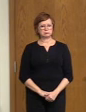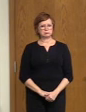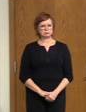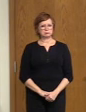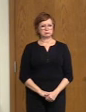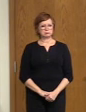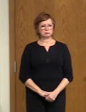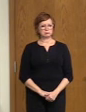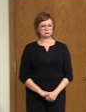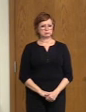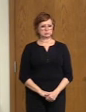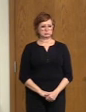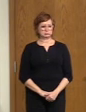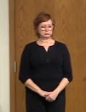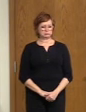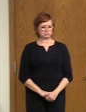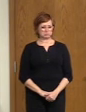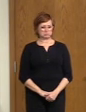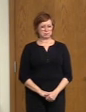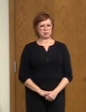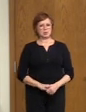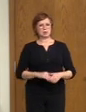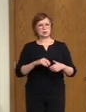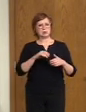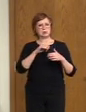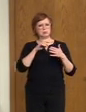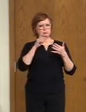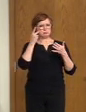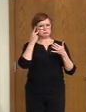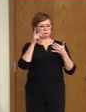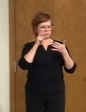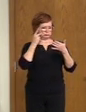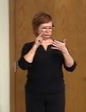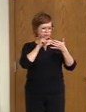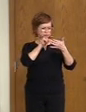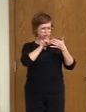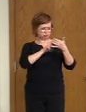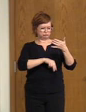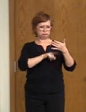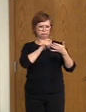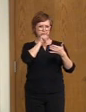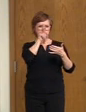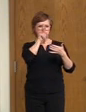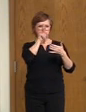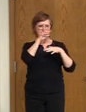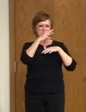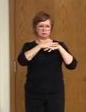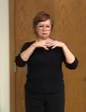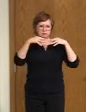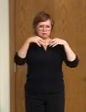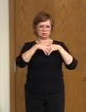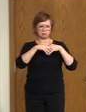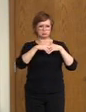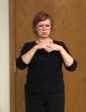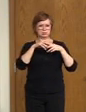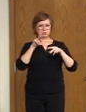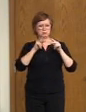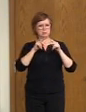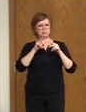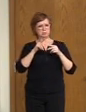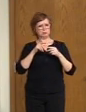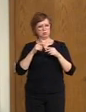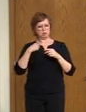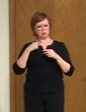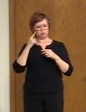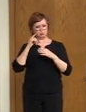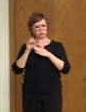specifically referring to Indigenous peoples and communities, and there are some leaders who said they believe that Indigenous people should be a